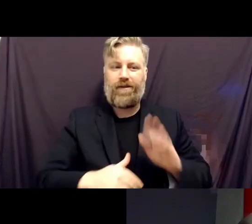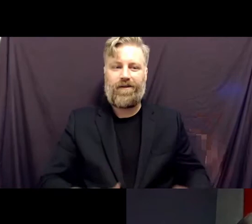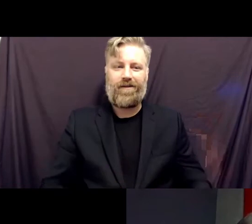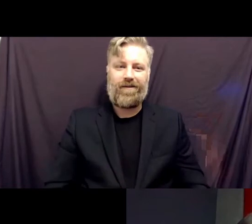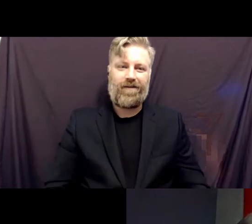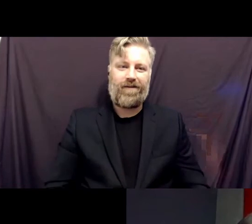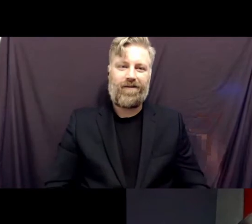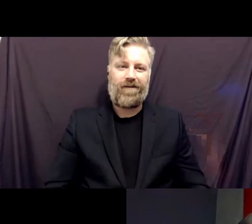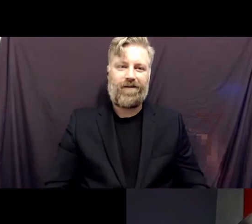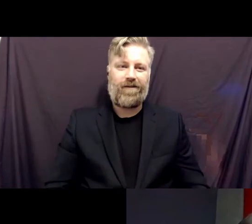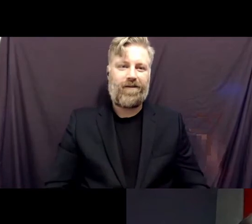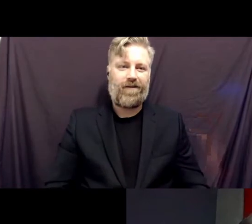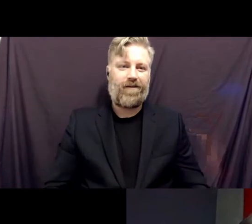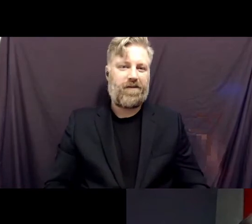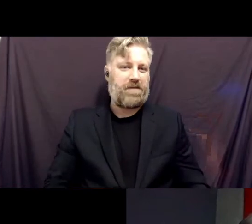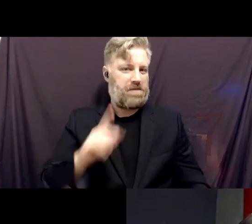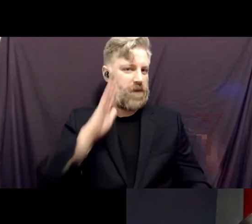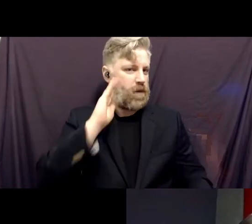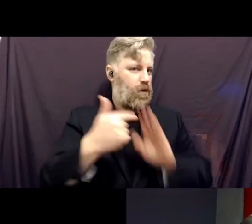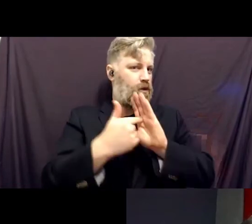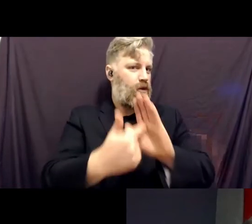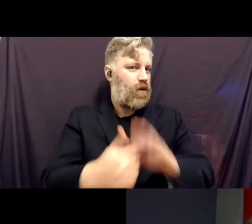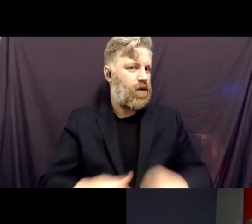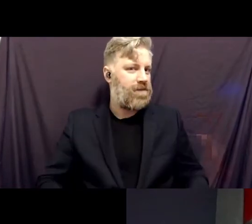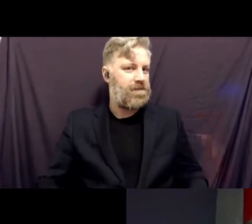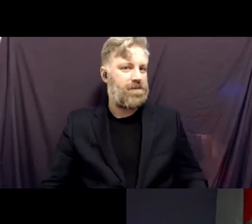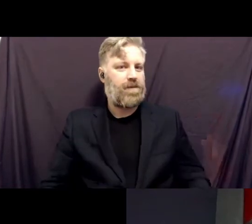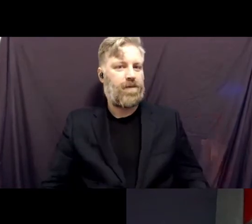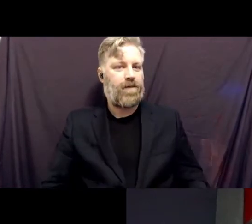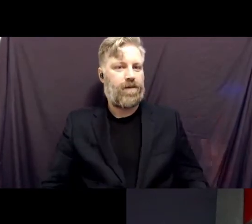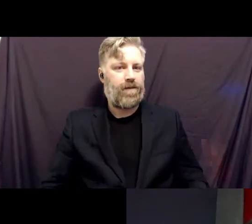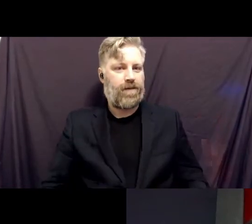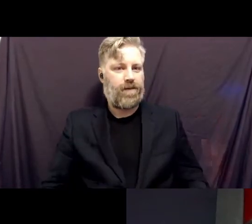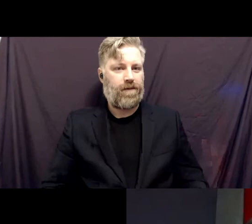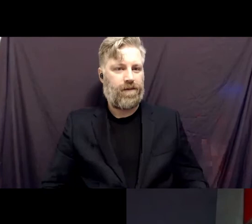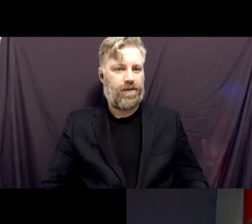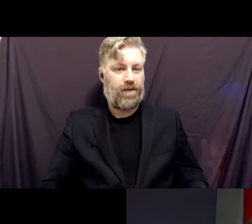it to you here. And this is a very special